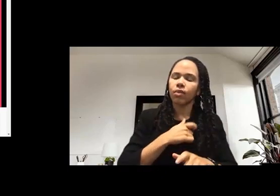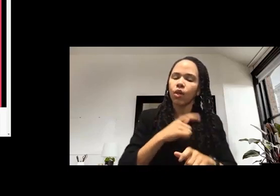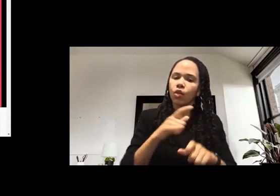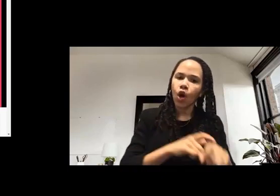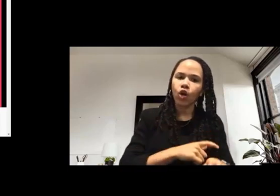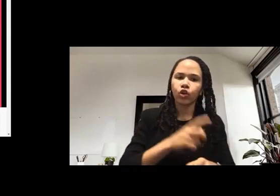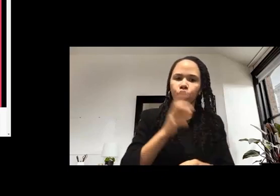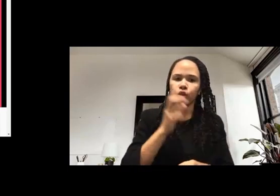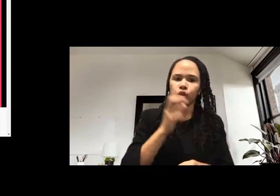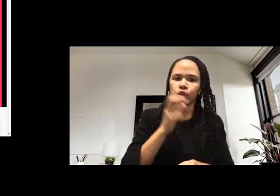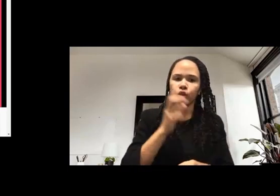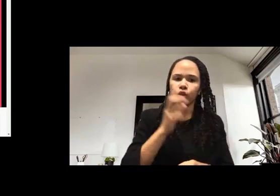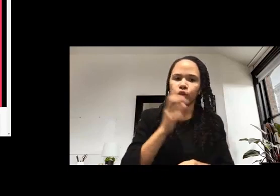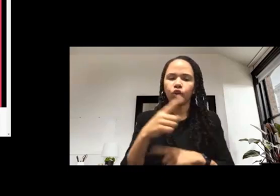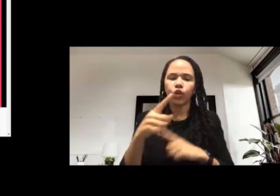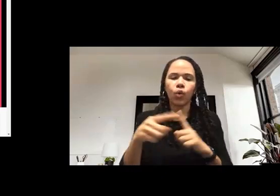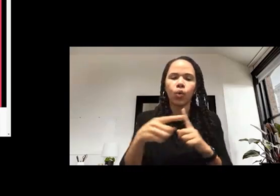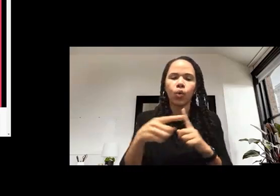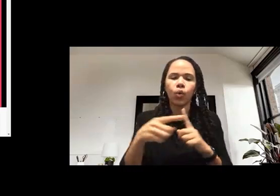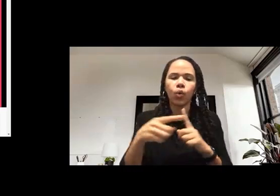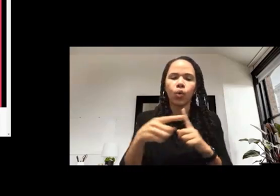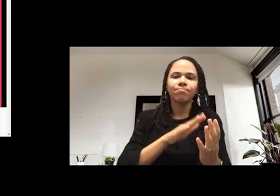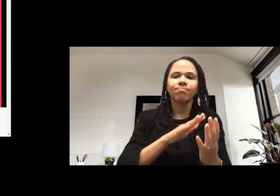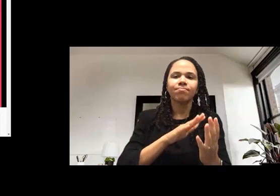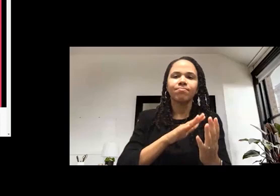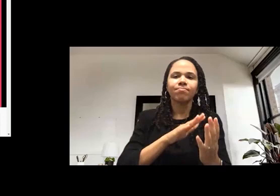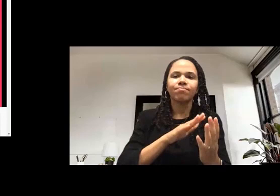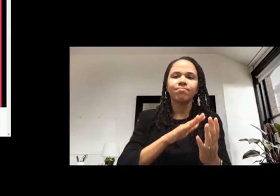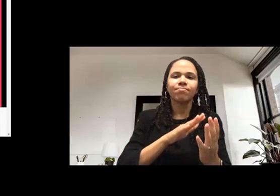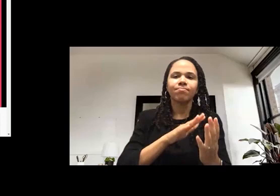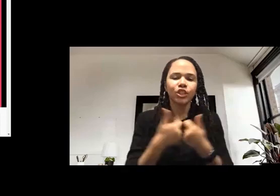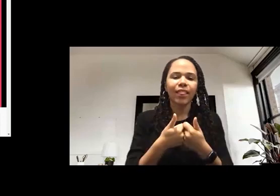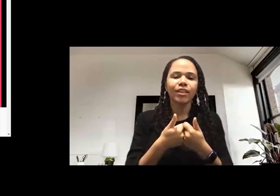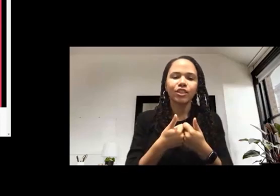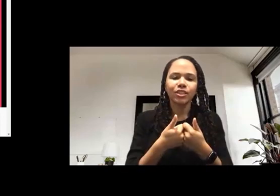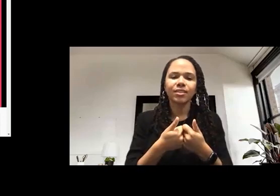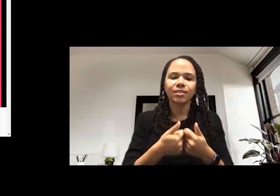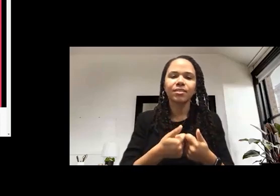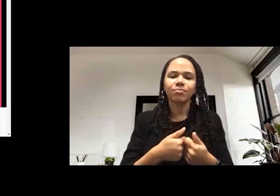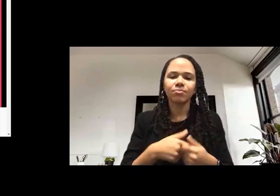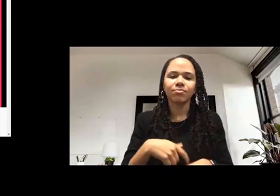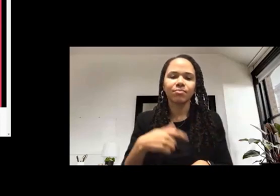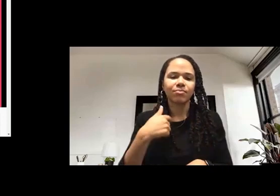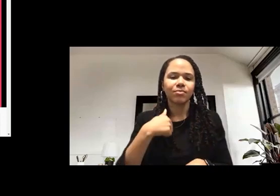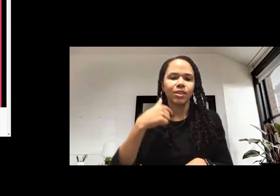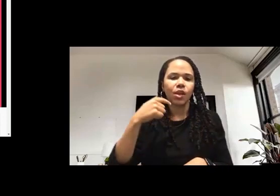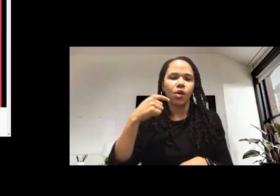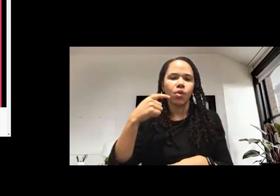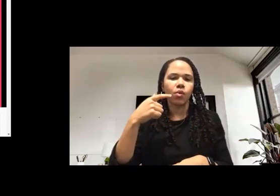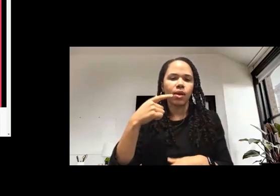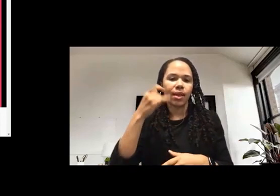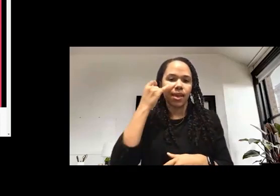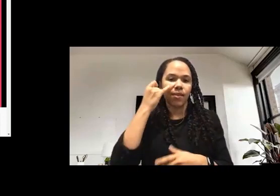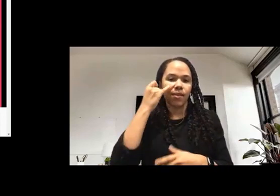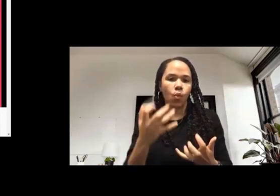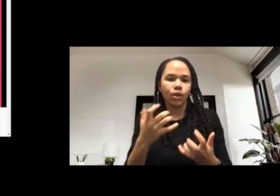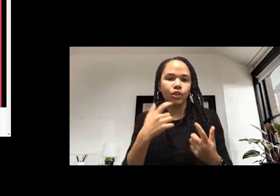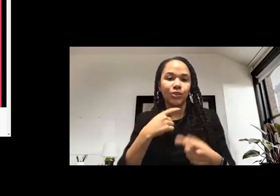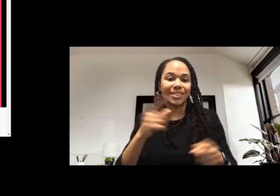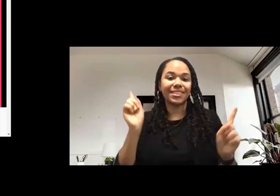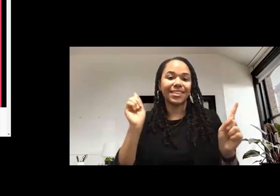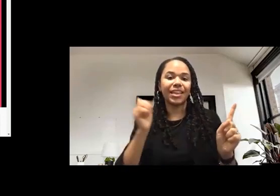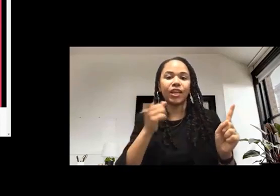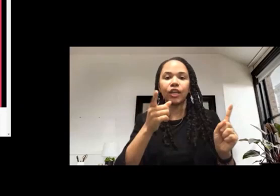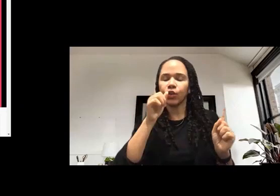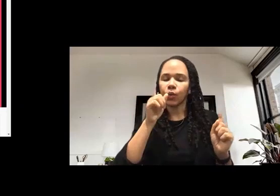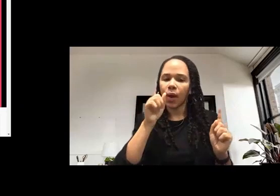face of challenges and difficulties. So I think that if you really want to succeed at something, you need to be passionate, so you're willing to